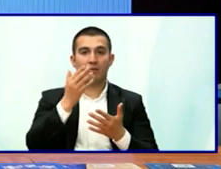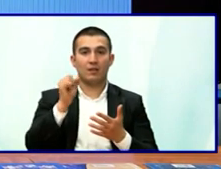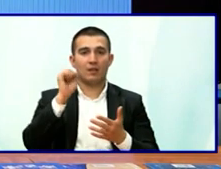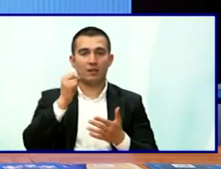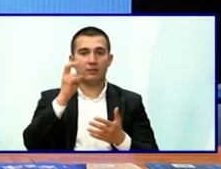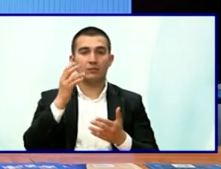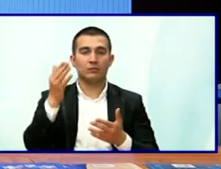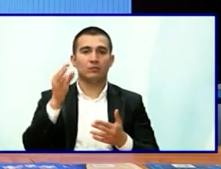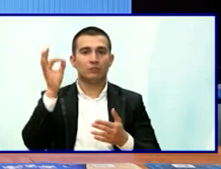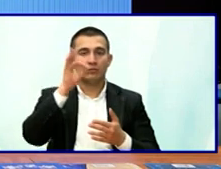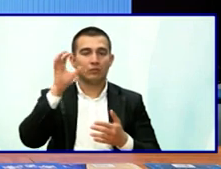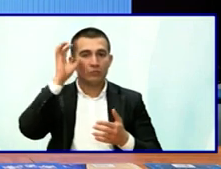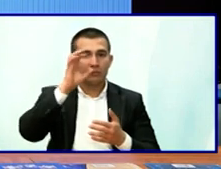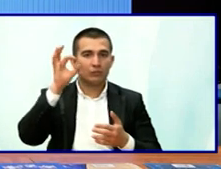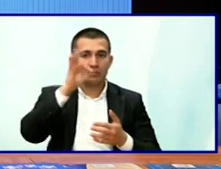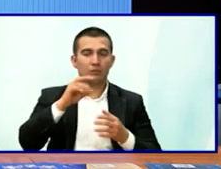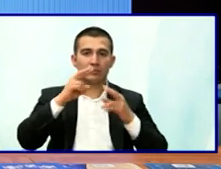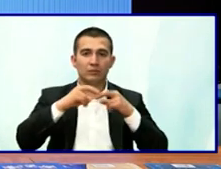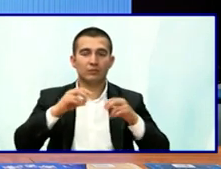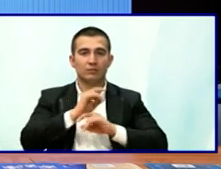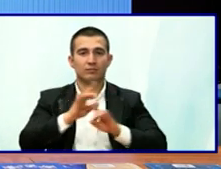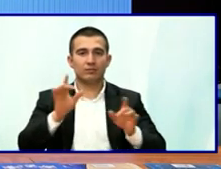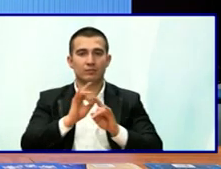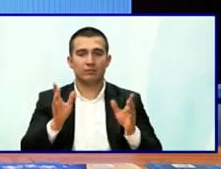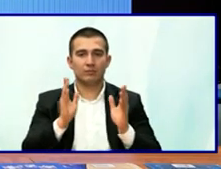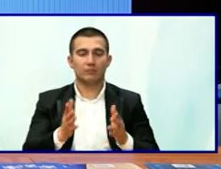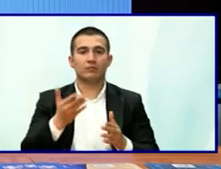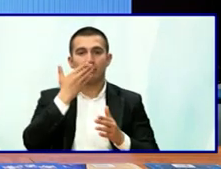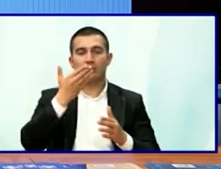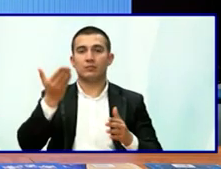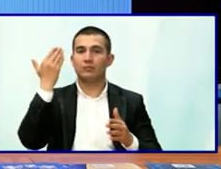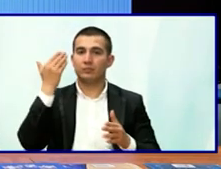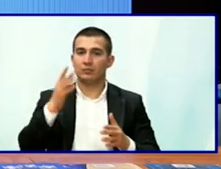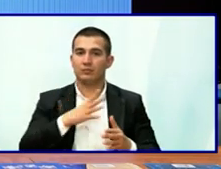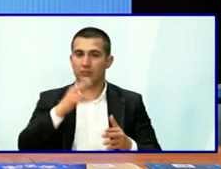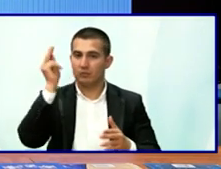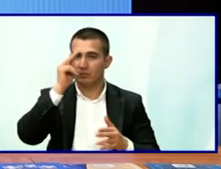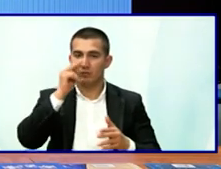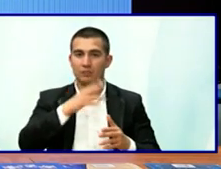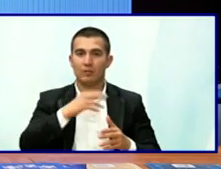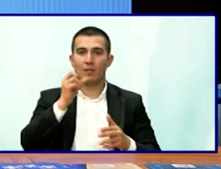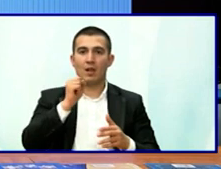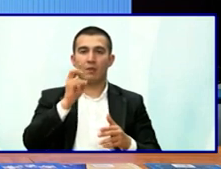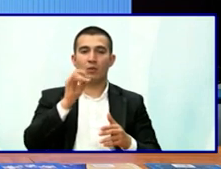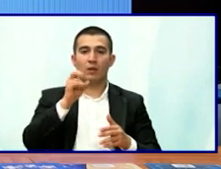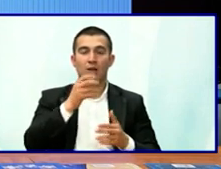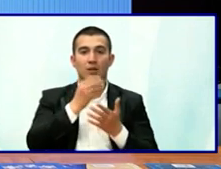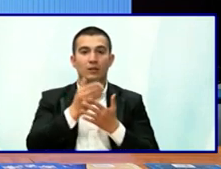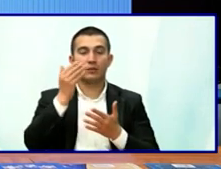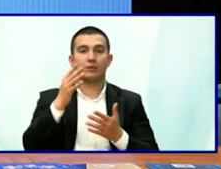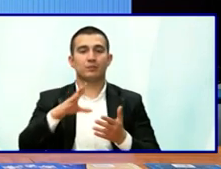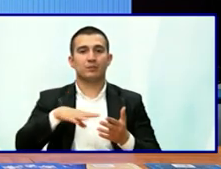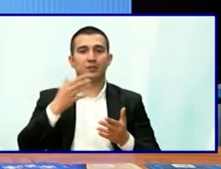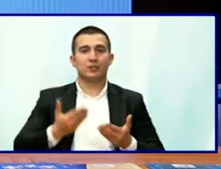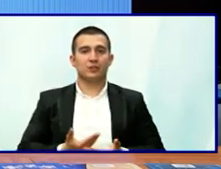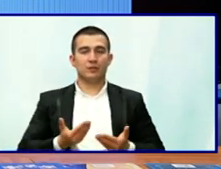qasidasi tahlilini o'rganamiz. Aziz o'quvchilar, oldingi darsimizda Abdulla Oripovning hayoti bilan